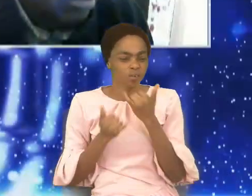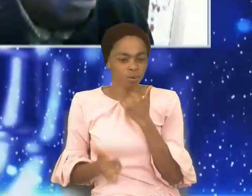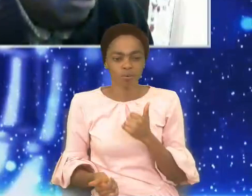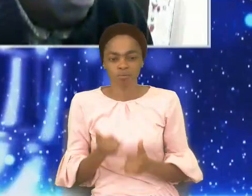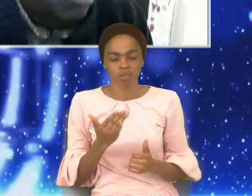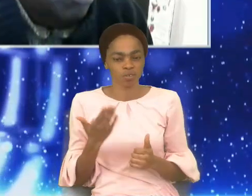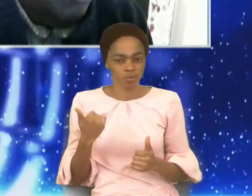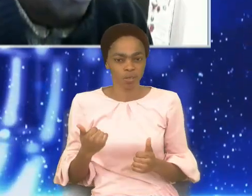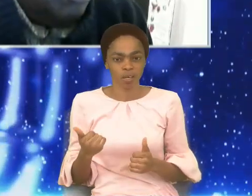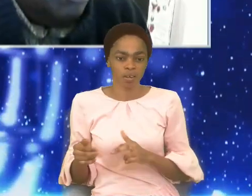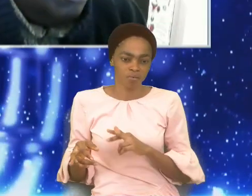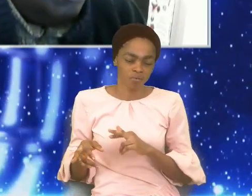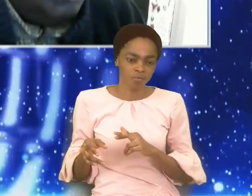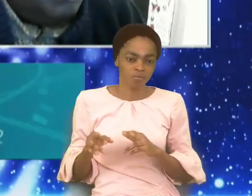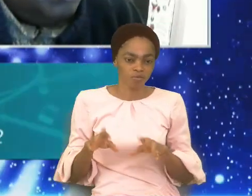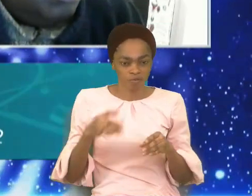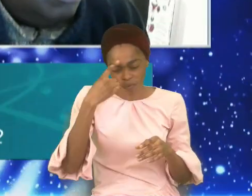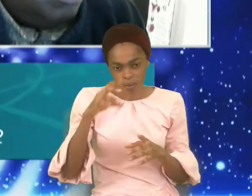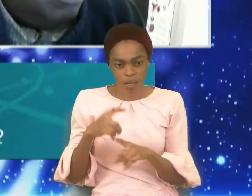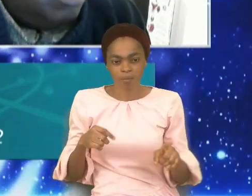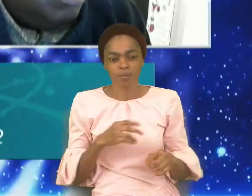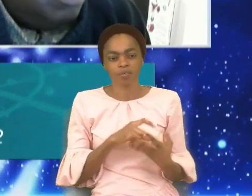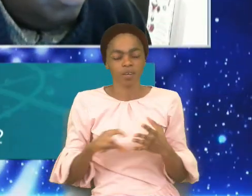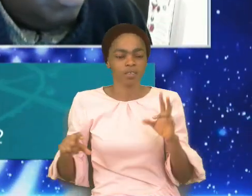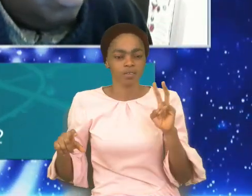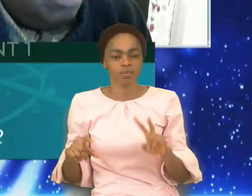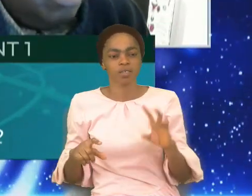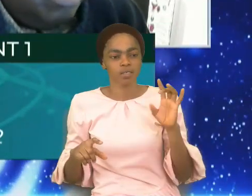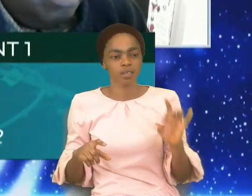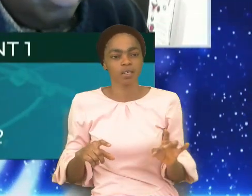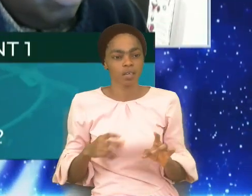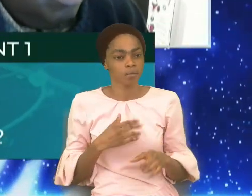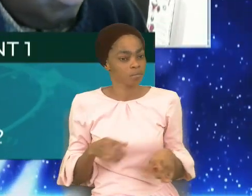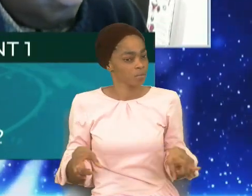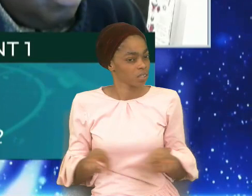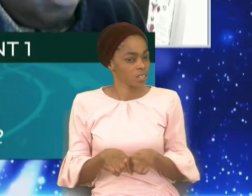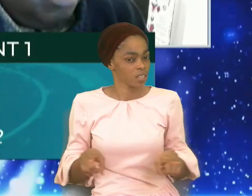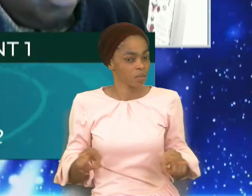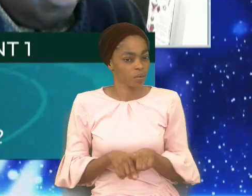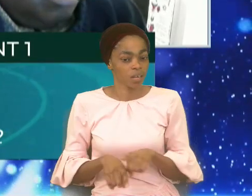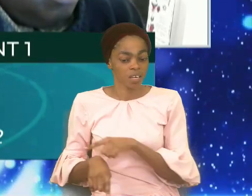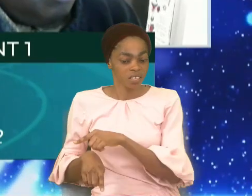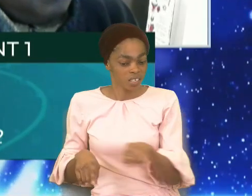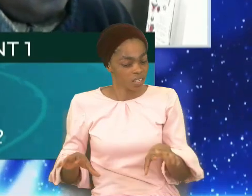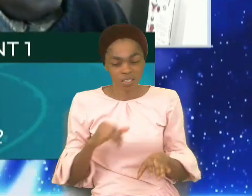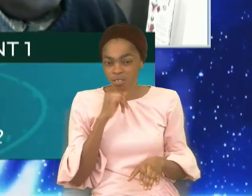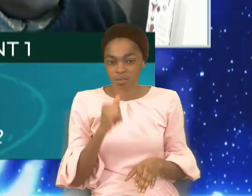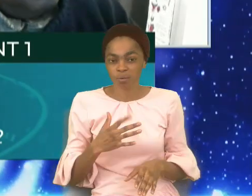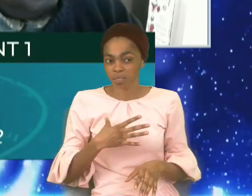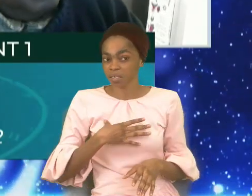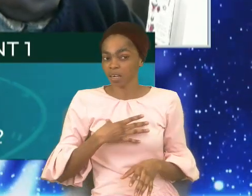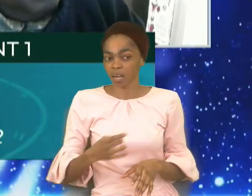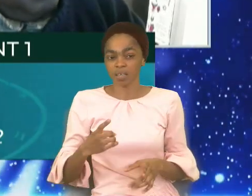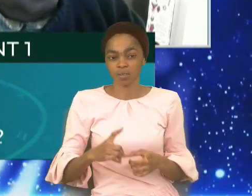and even as they did not like to retain God in their